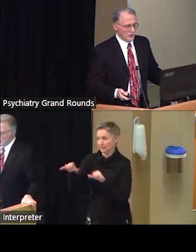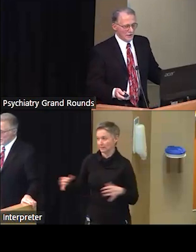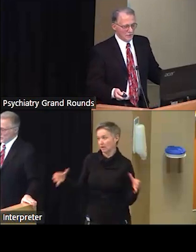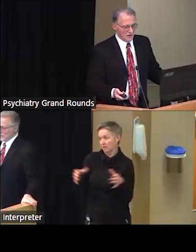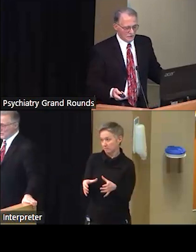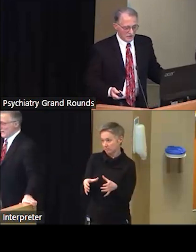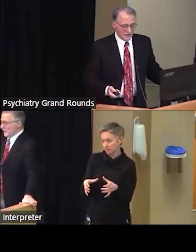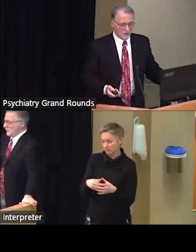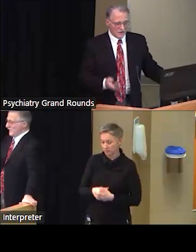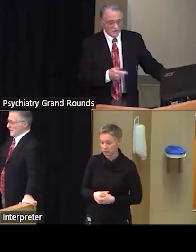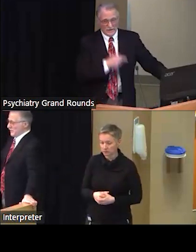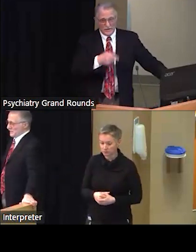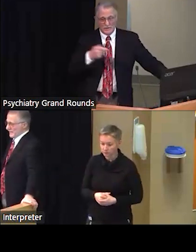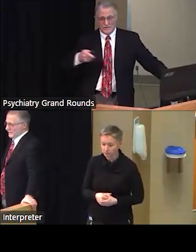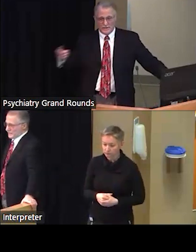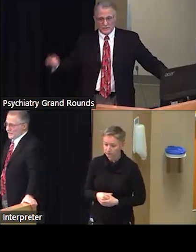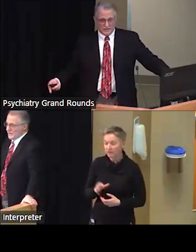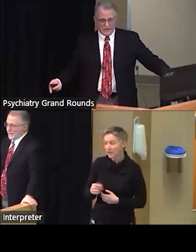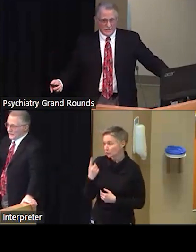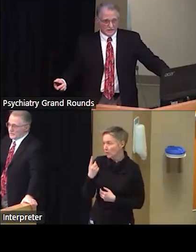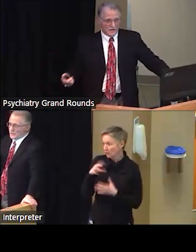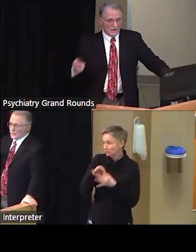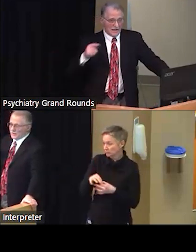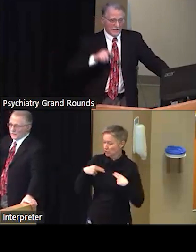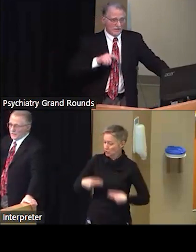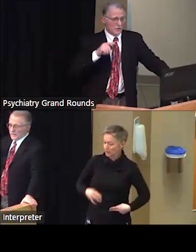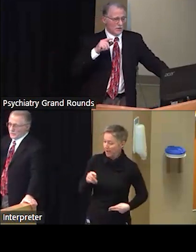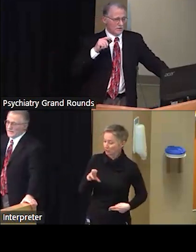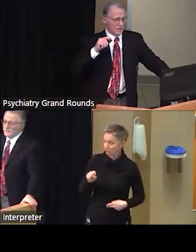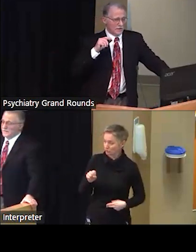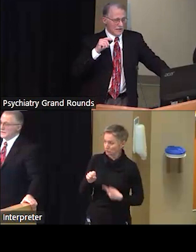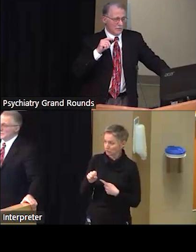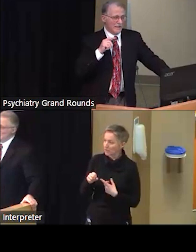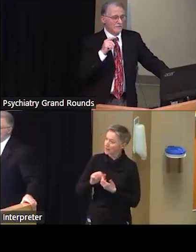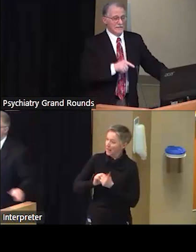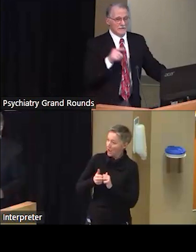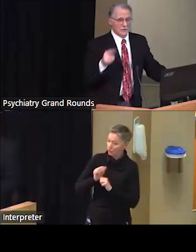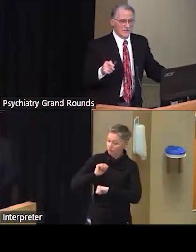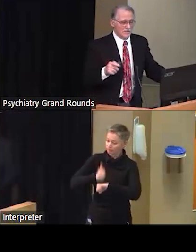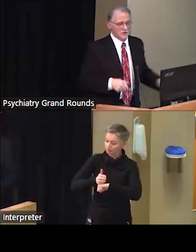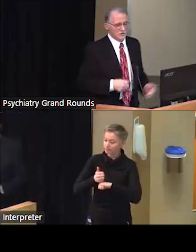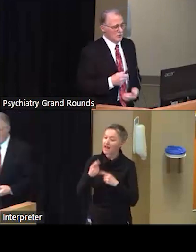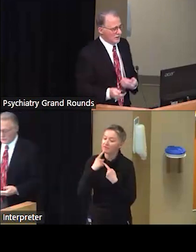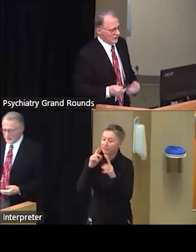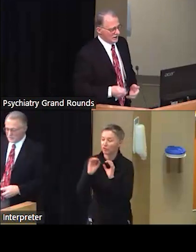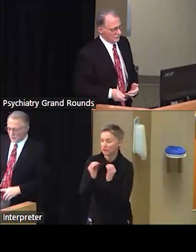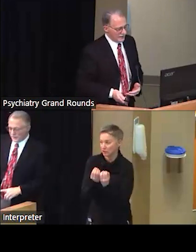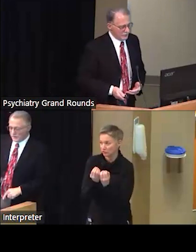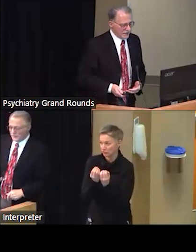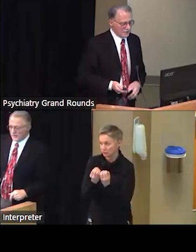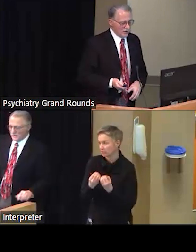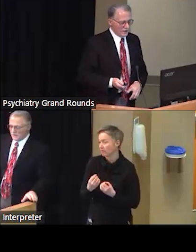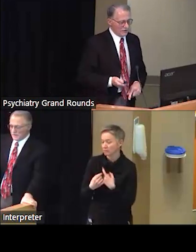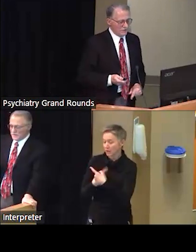You need joint optimization. This is part of human factors science, how to make an effective organization. It's great reading